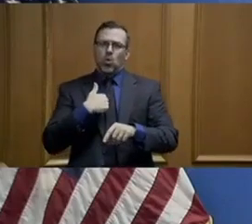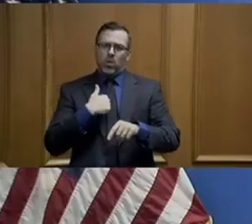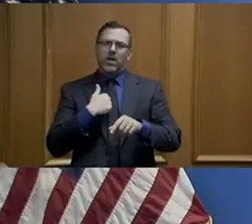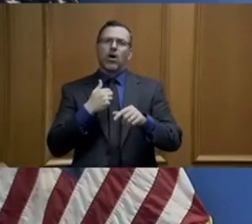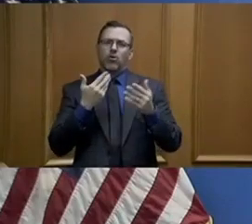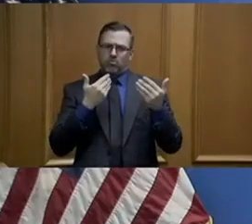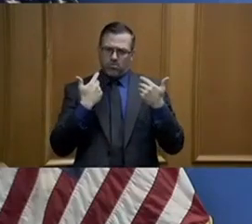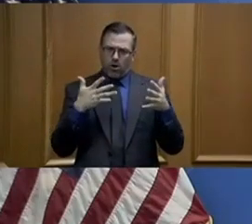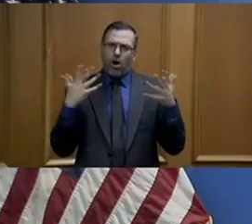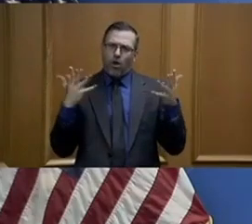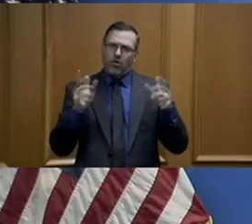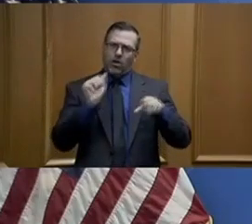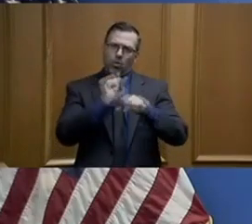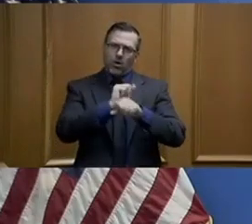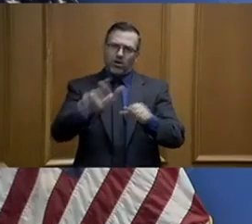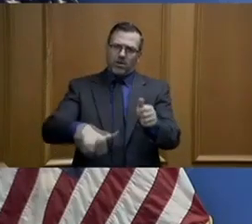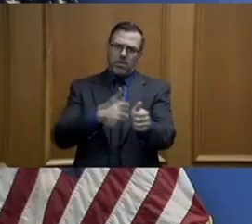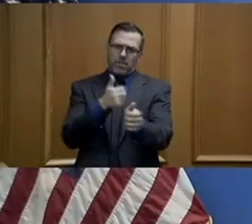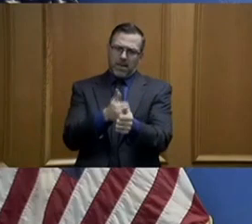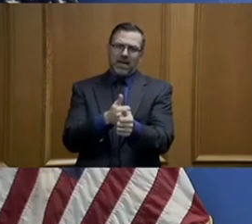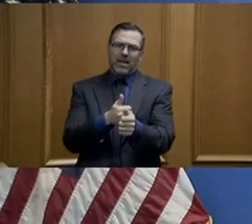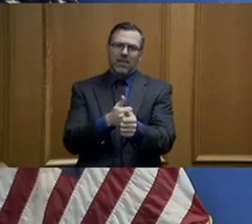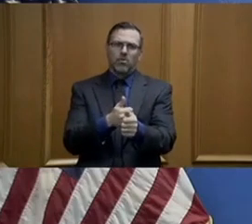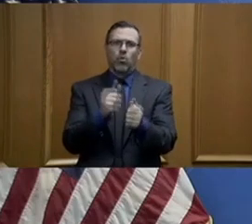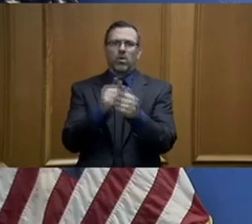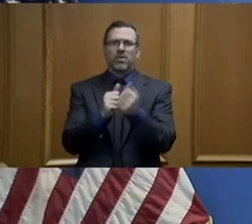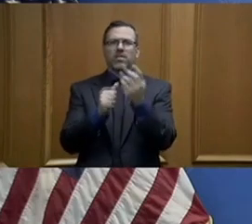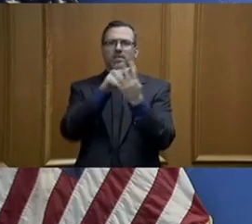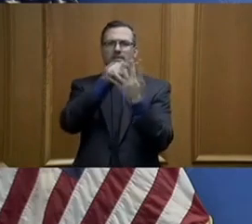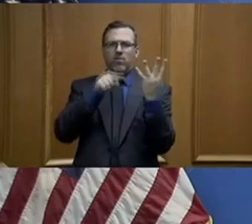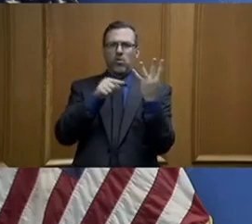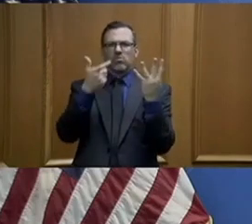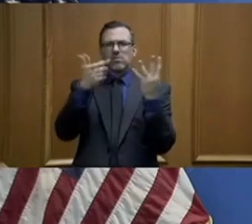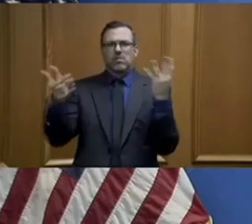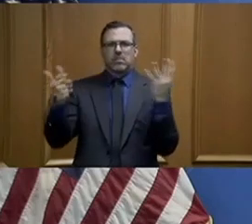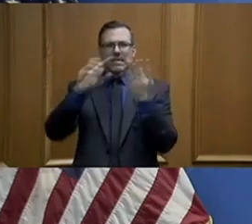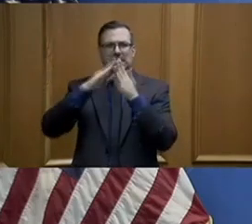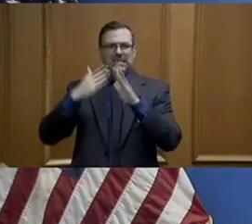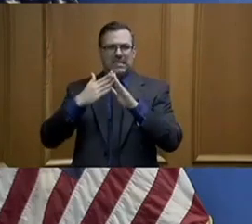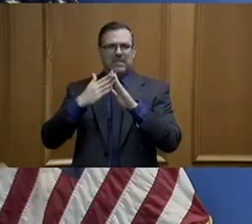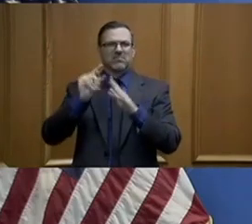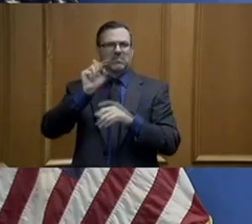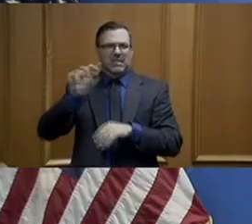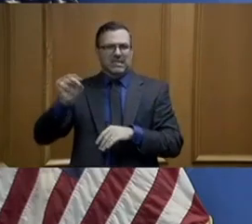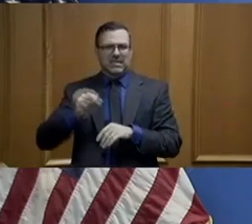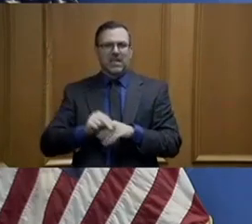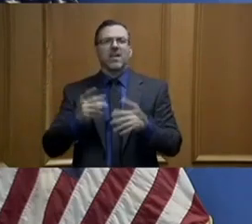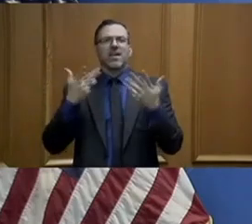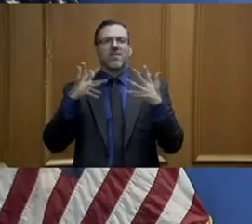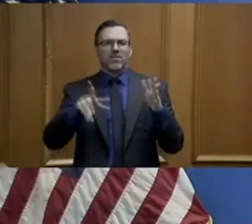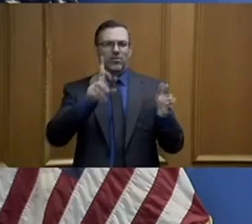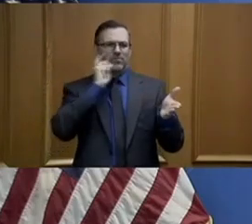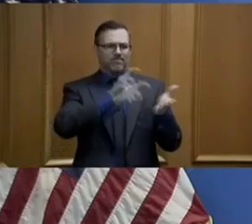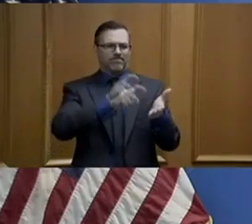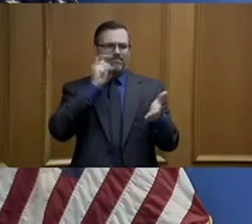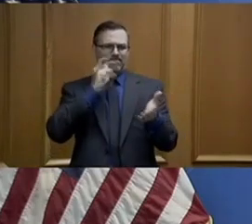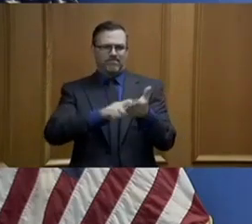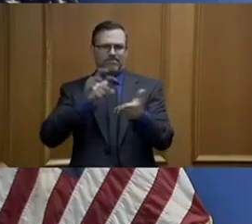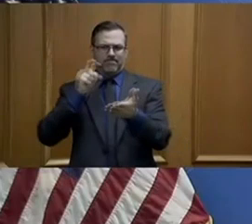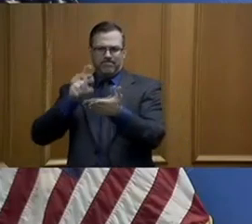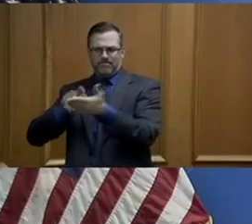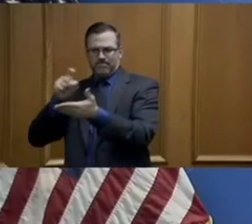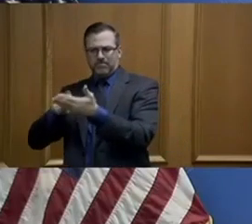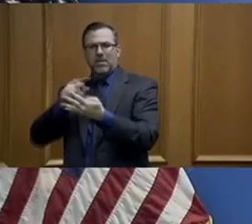plan around the 4 major cities. We've identified potential locations with the partnership with the Army